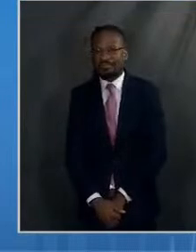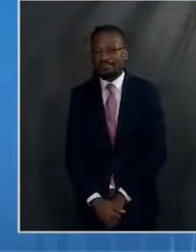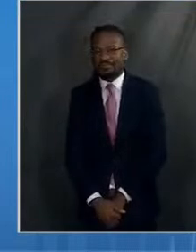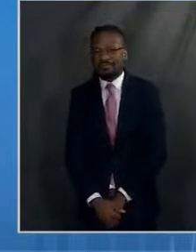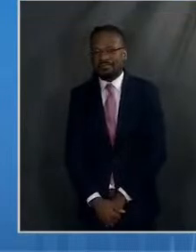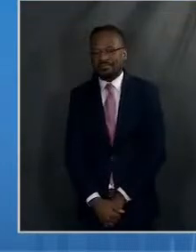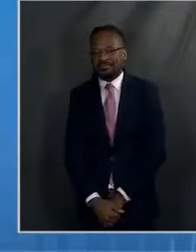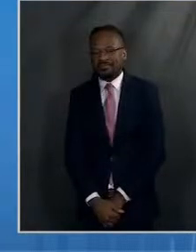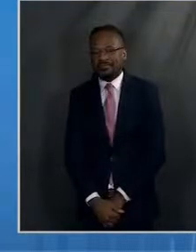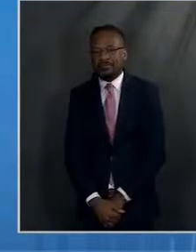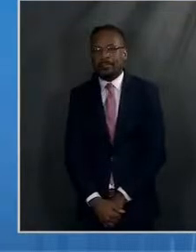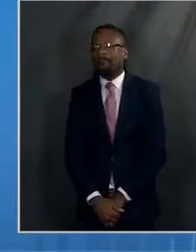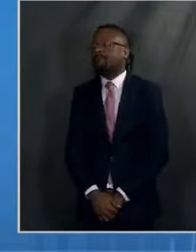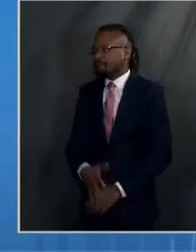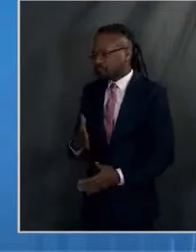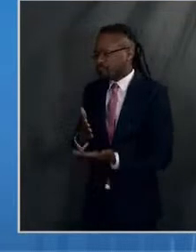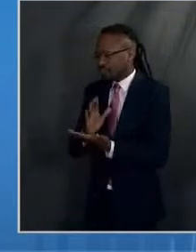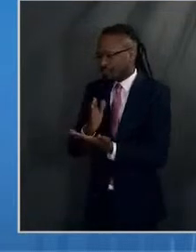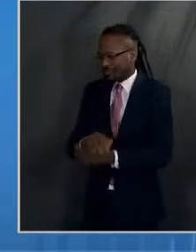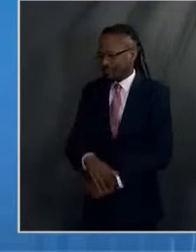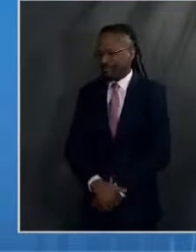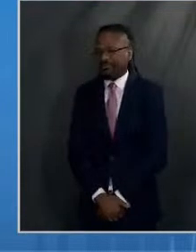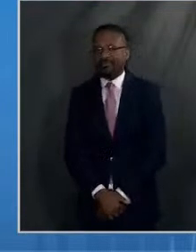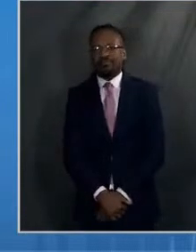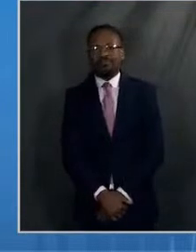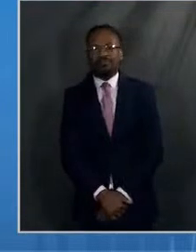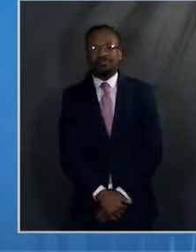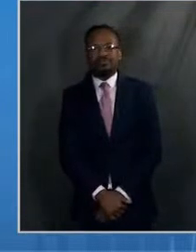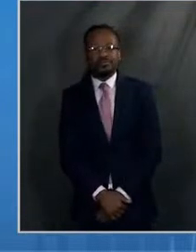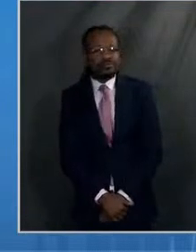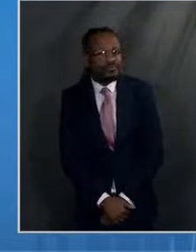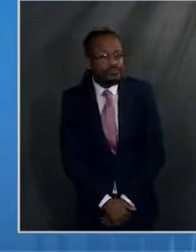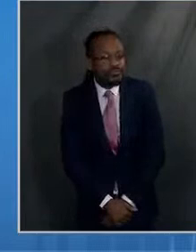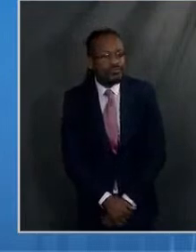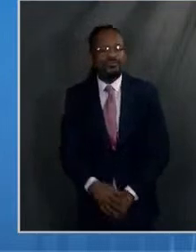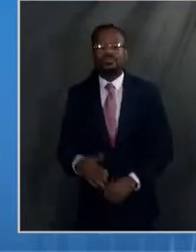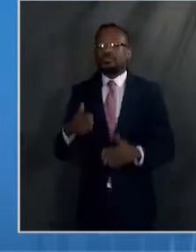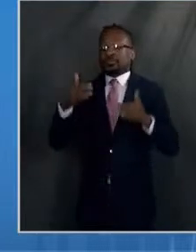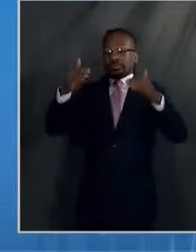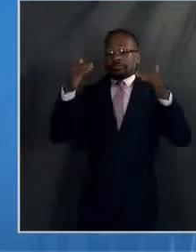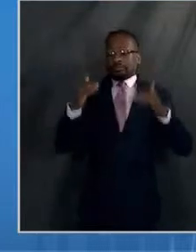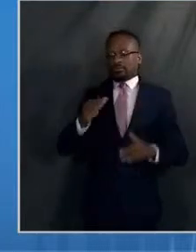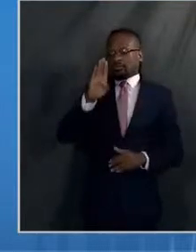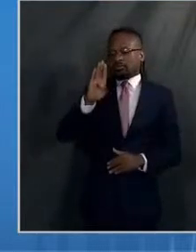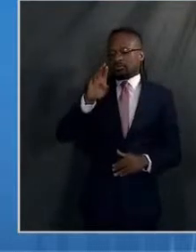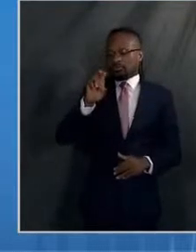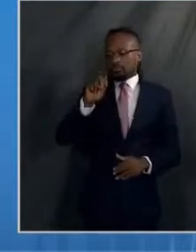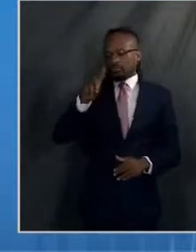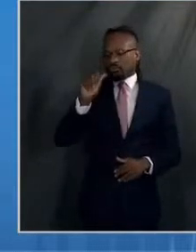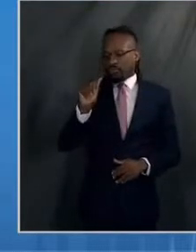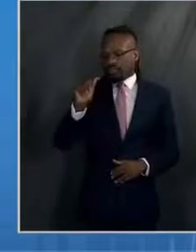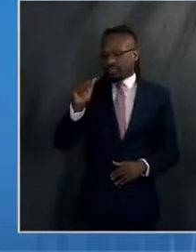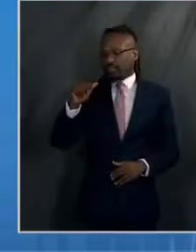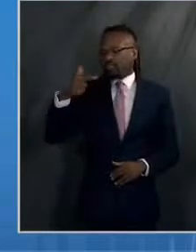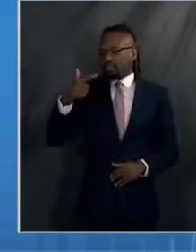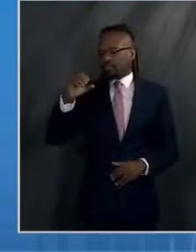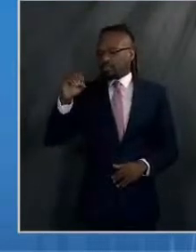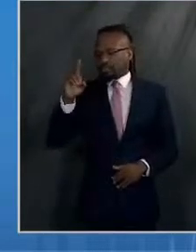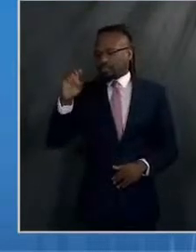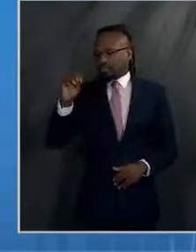Thank All right. you very much. Next question will go to Brenda Goodman at WebMD. Good morning. Can you hear